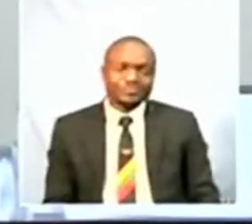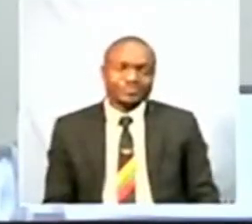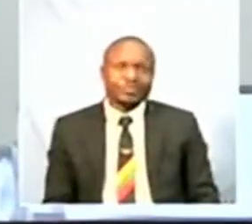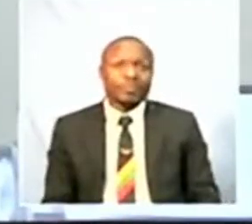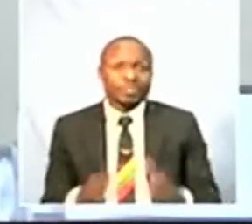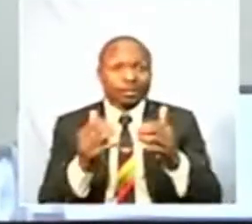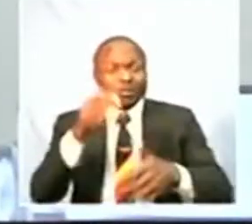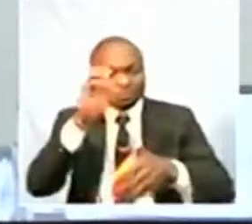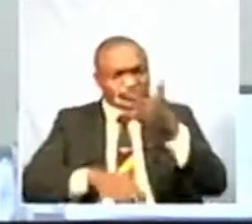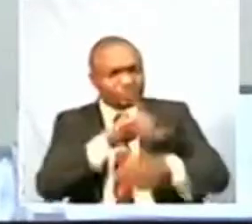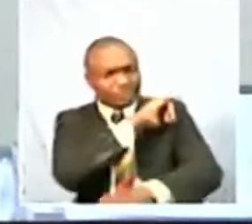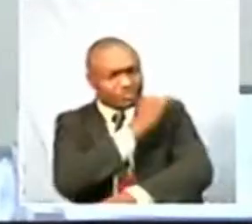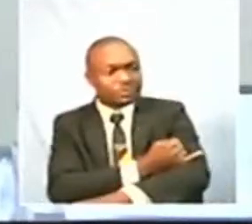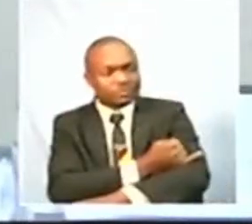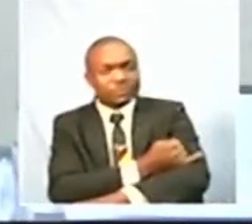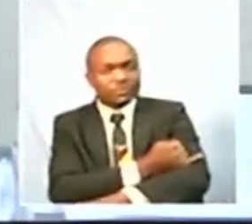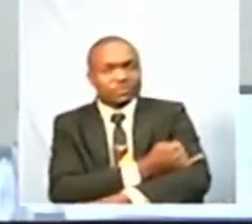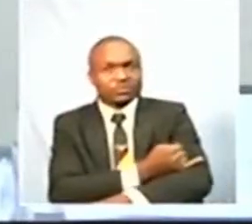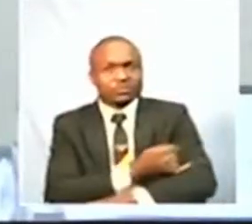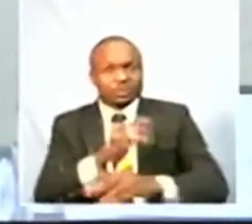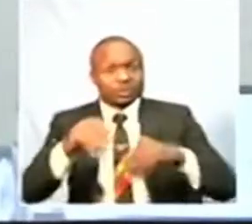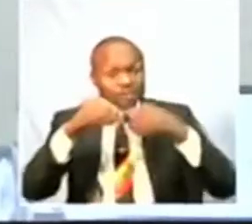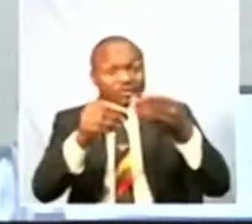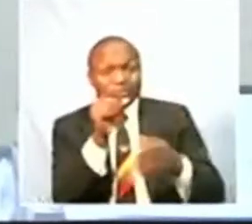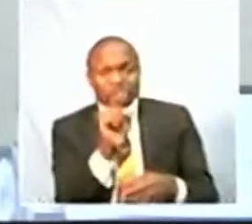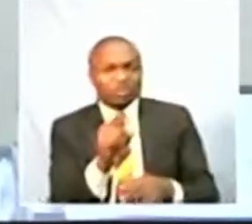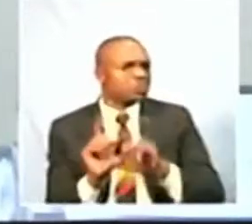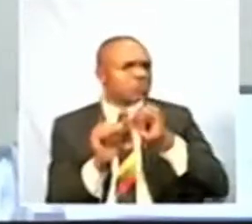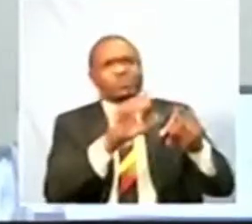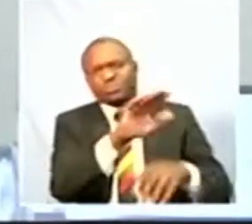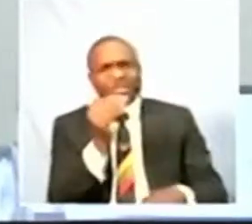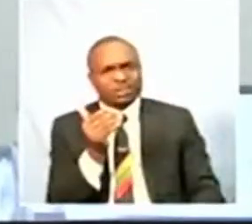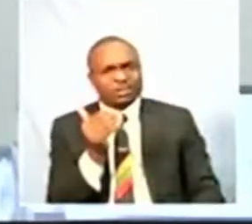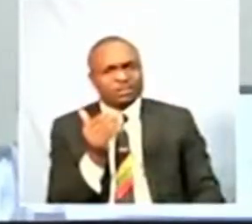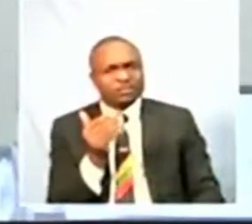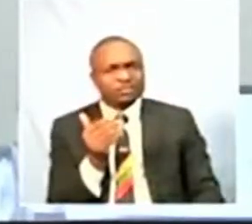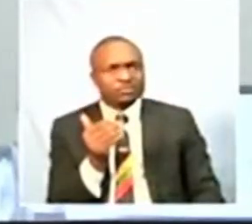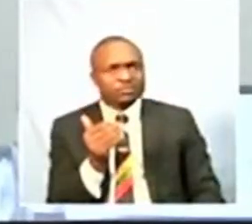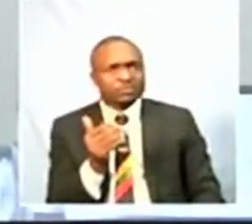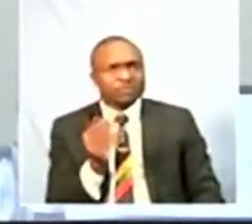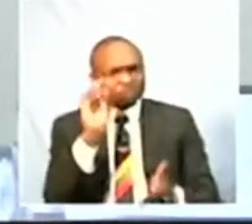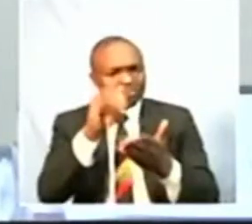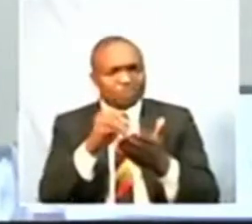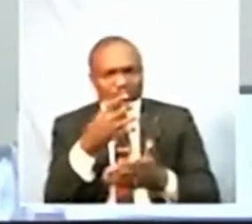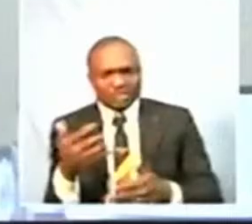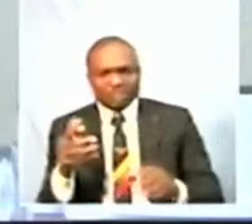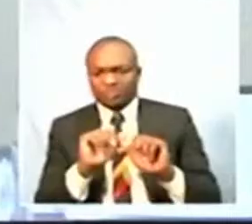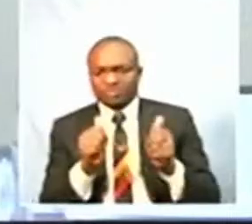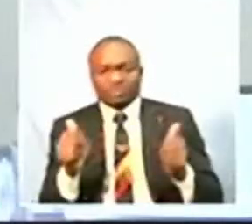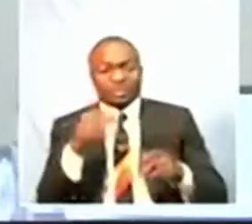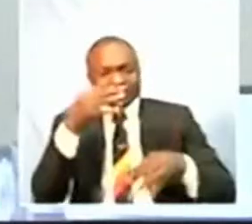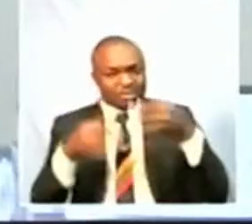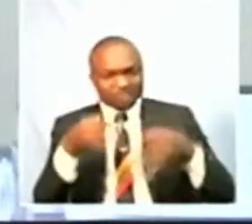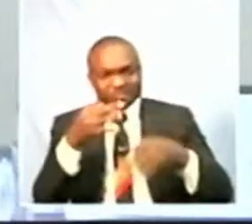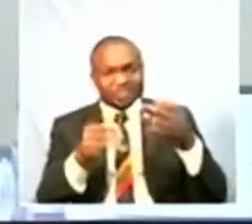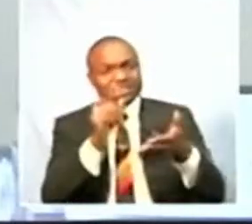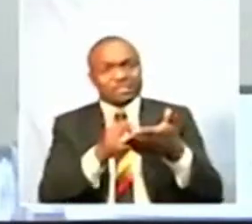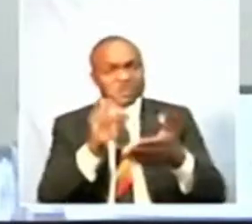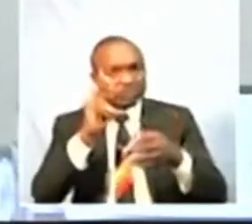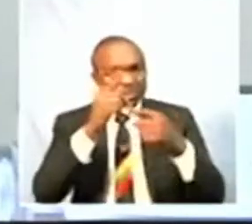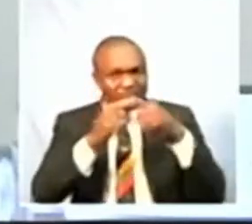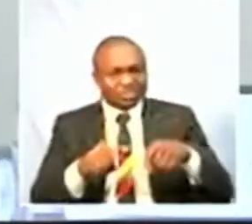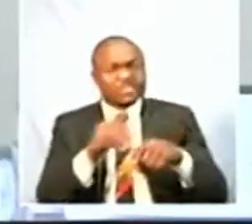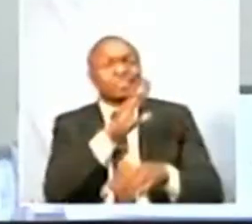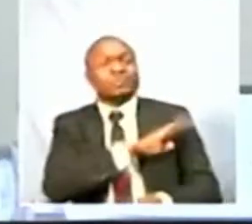I want to remove the immunity that was conferred on you. You go back and put your house in order, if at all that will happen.